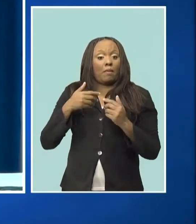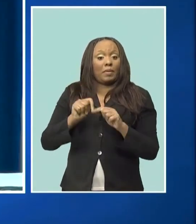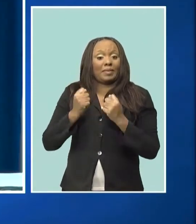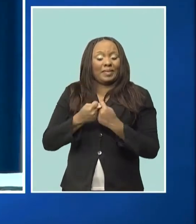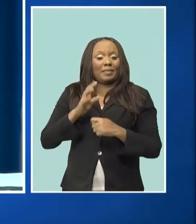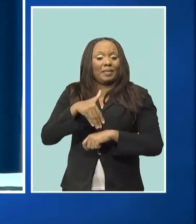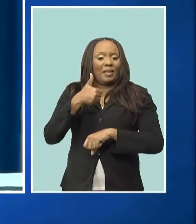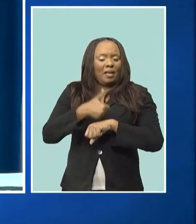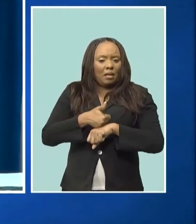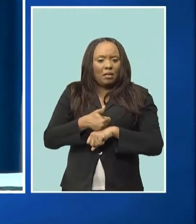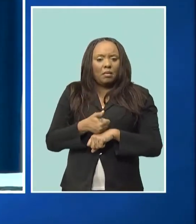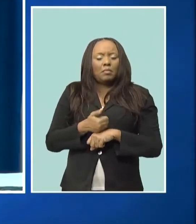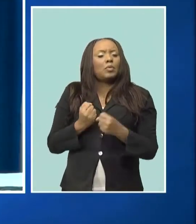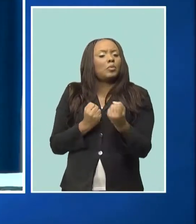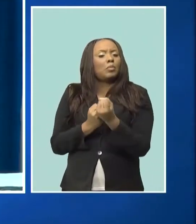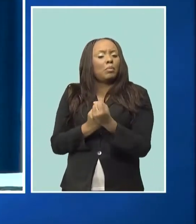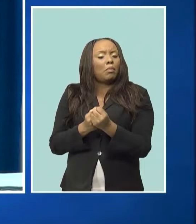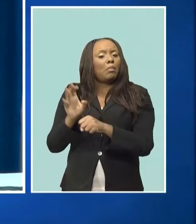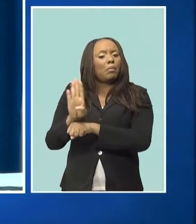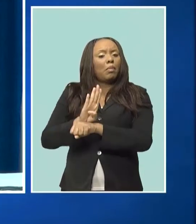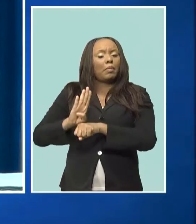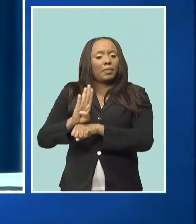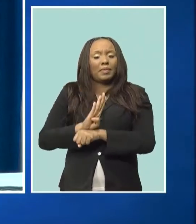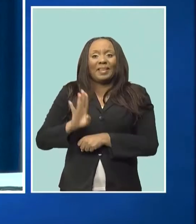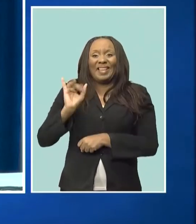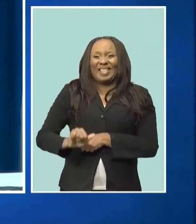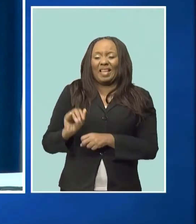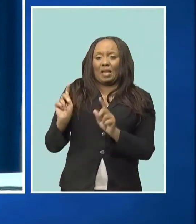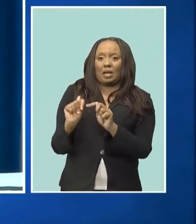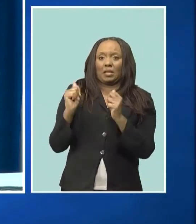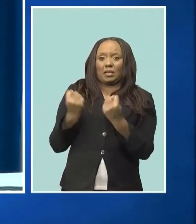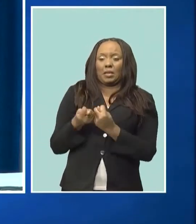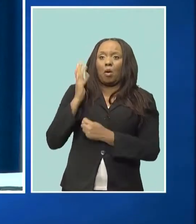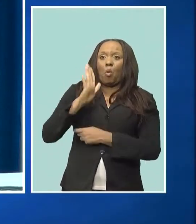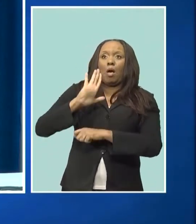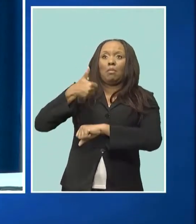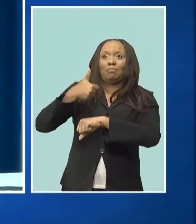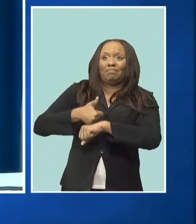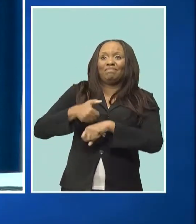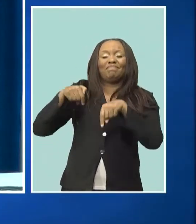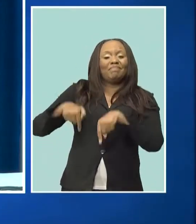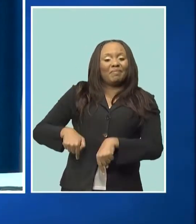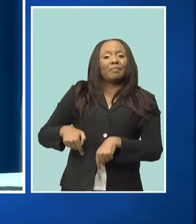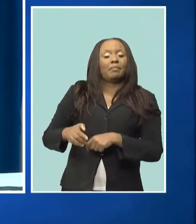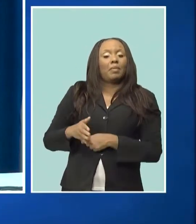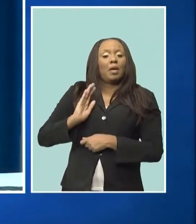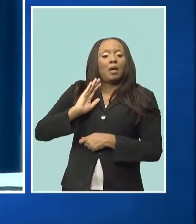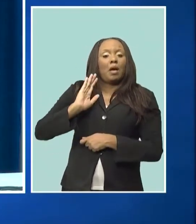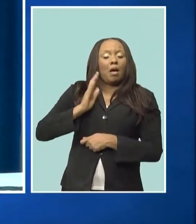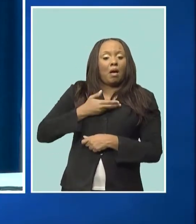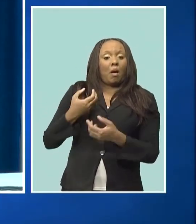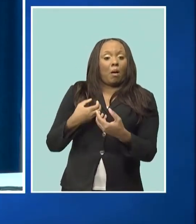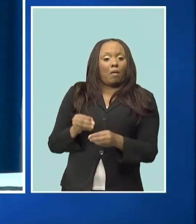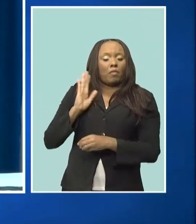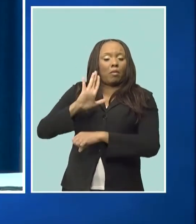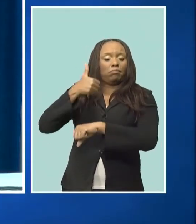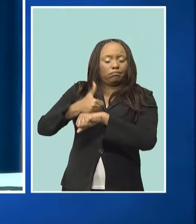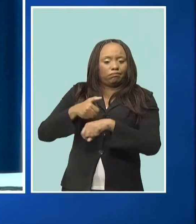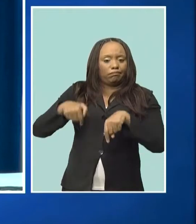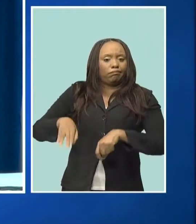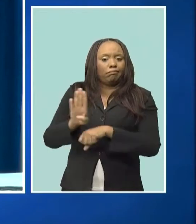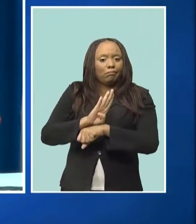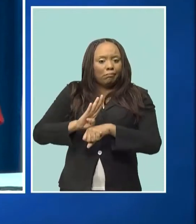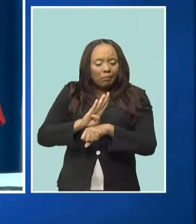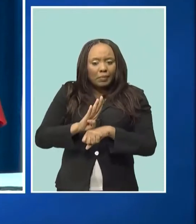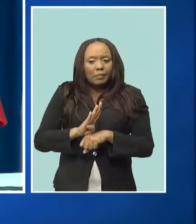support Barbados specifically. That team is being established here in Barbados. That office is being established here in Barbados, and